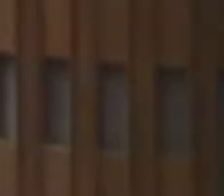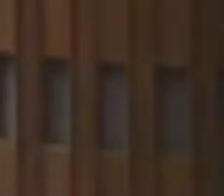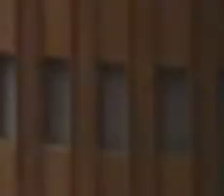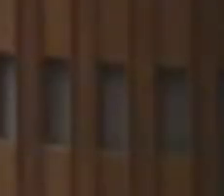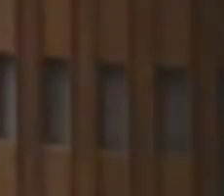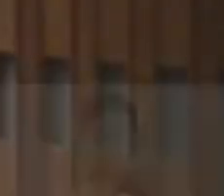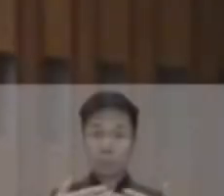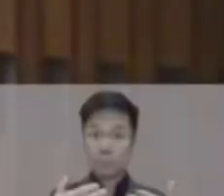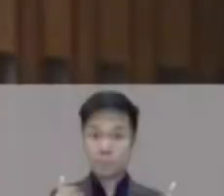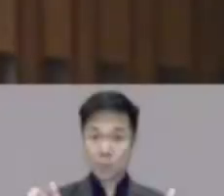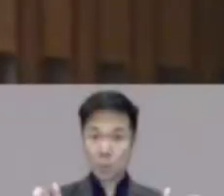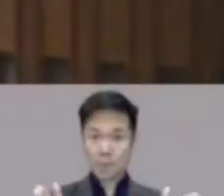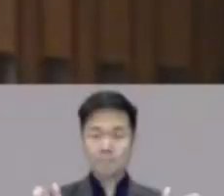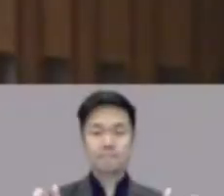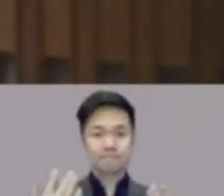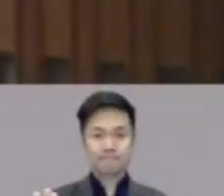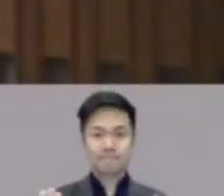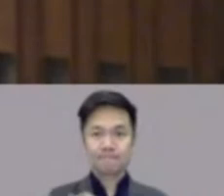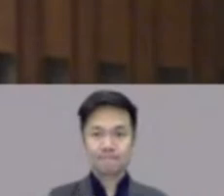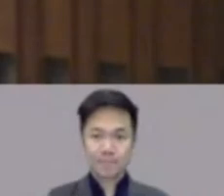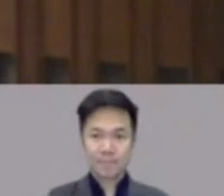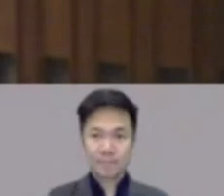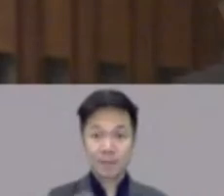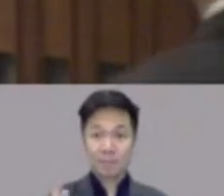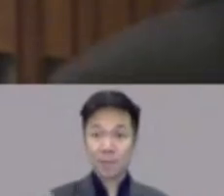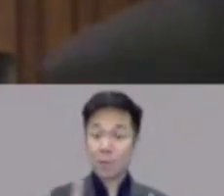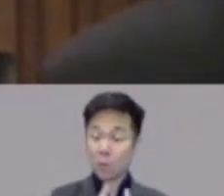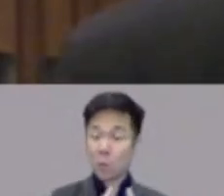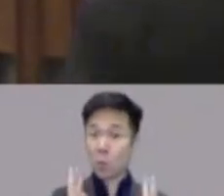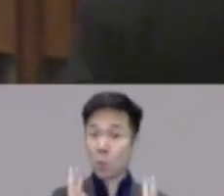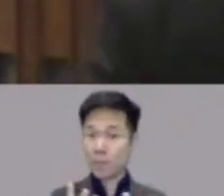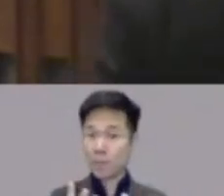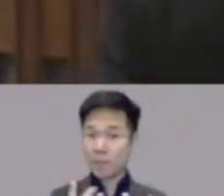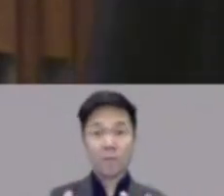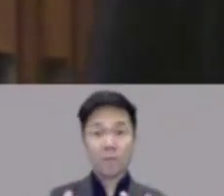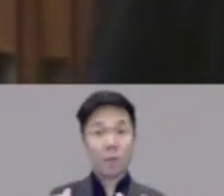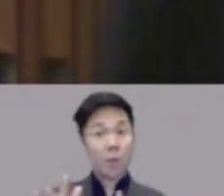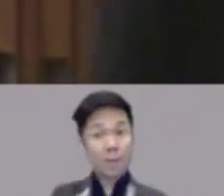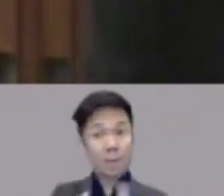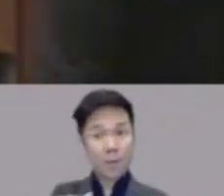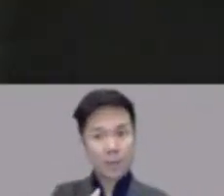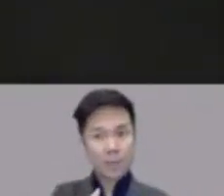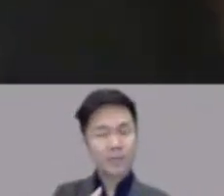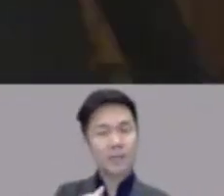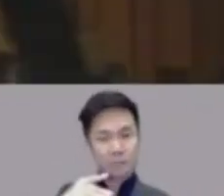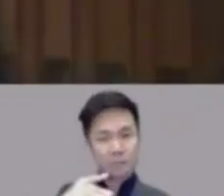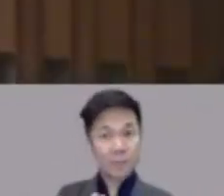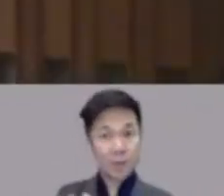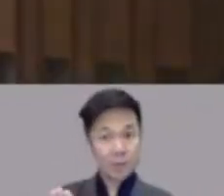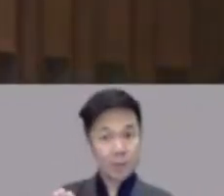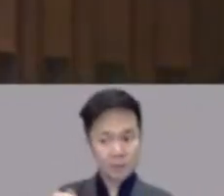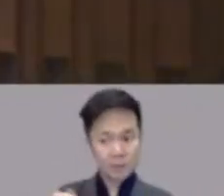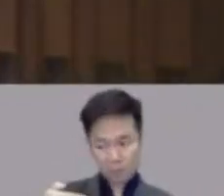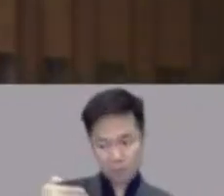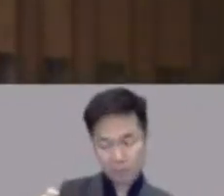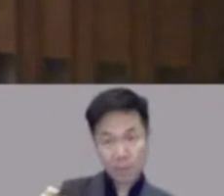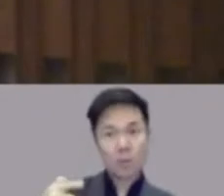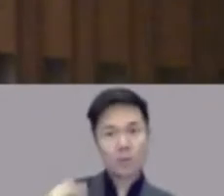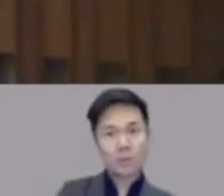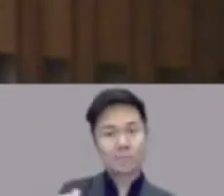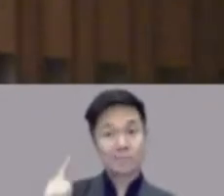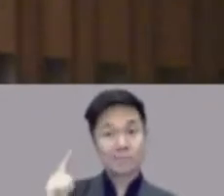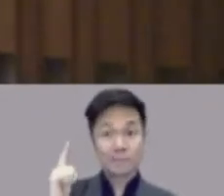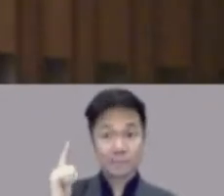in of the seventh session of the comedy on environment and development will commence shortly may I please